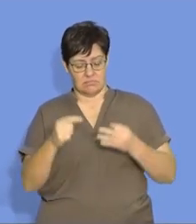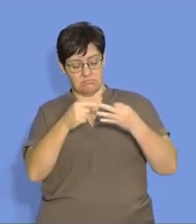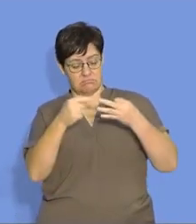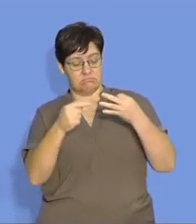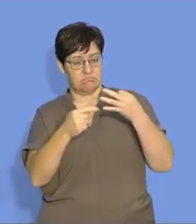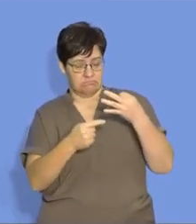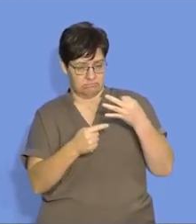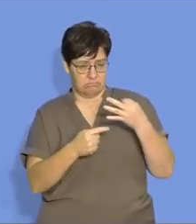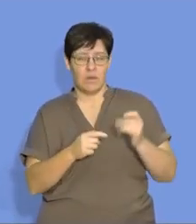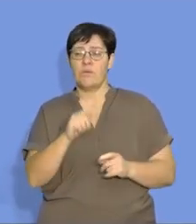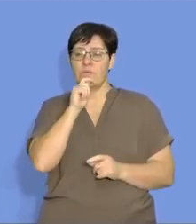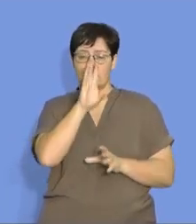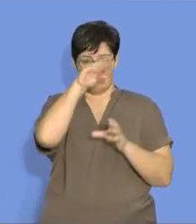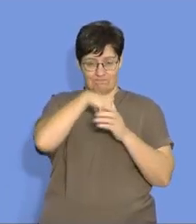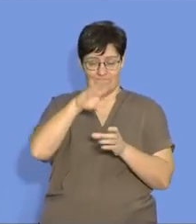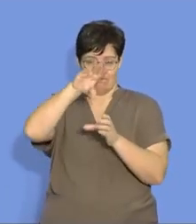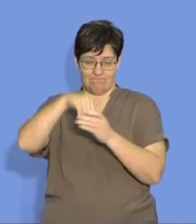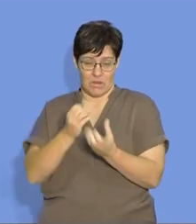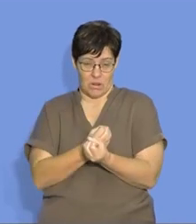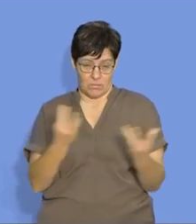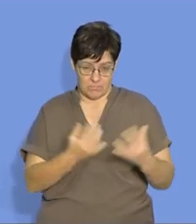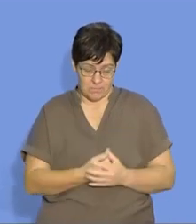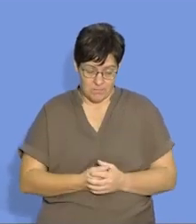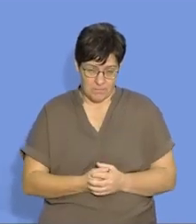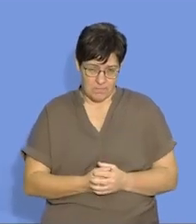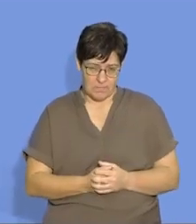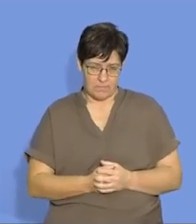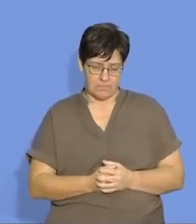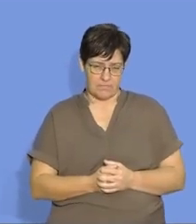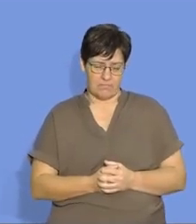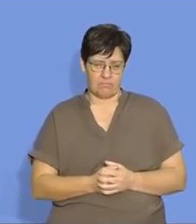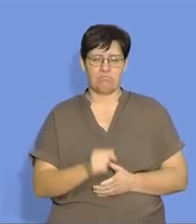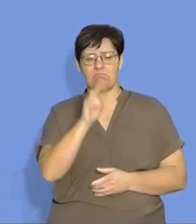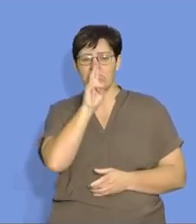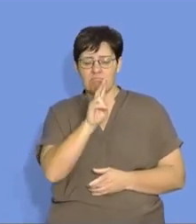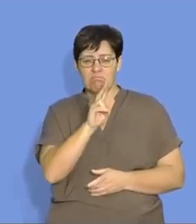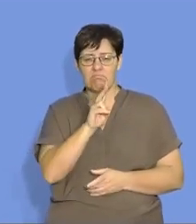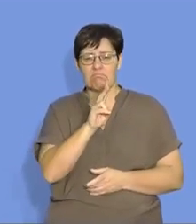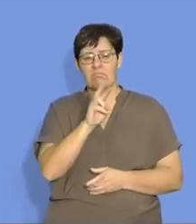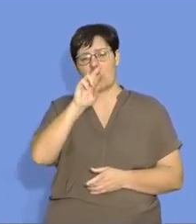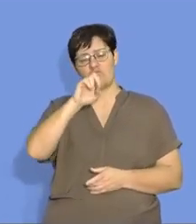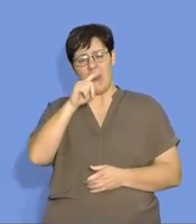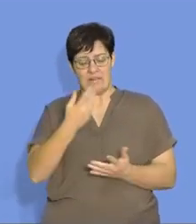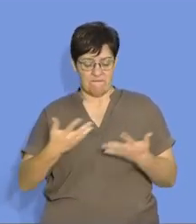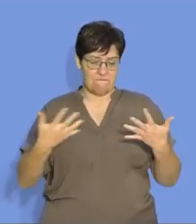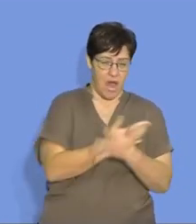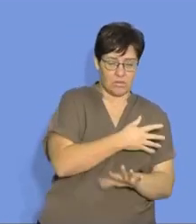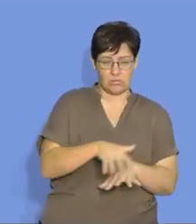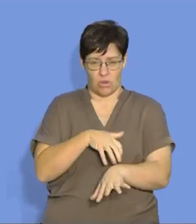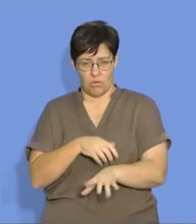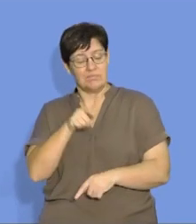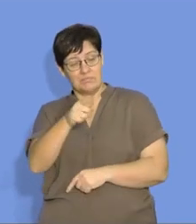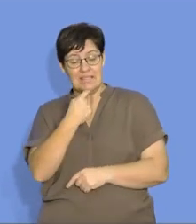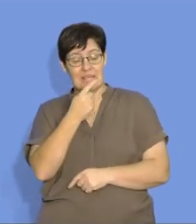terms will be used a lot. When we look at rate of reaction, I said to you that the rate